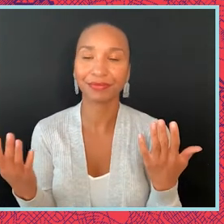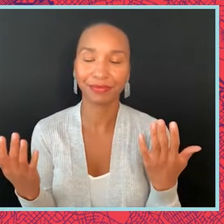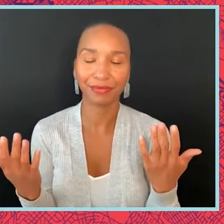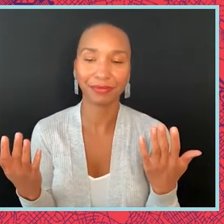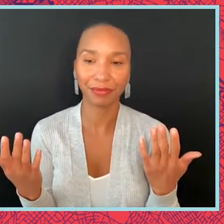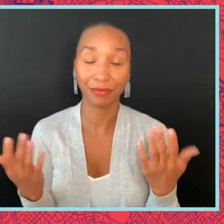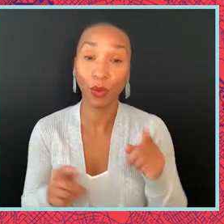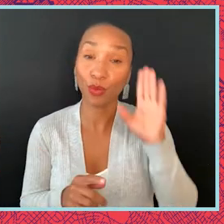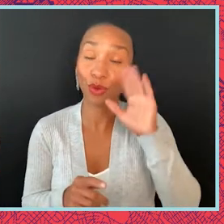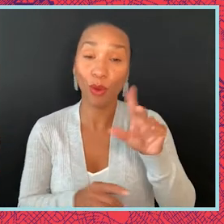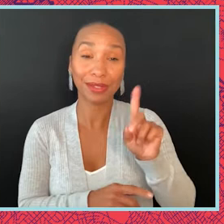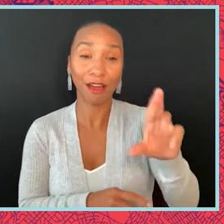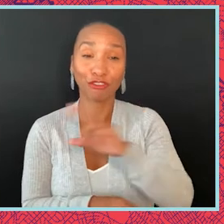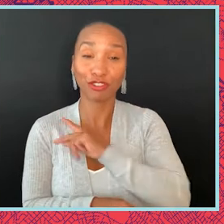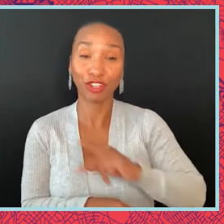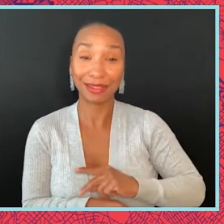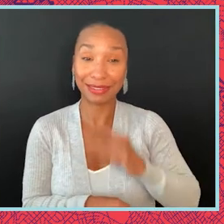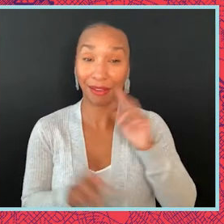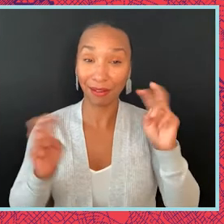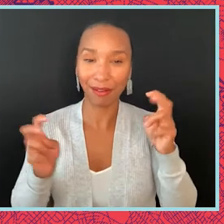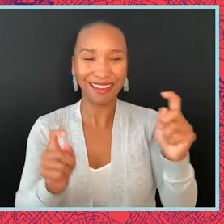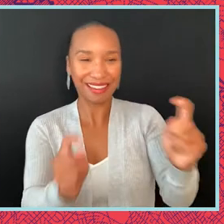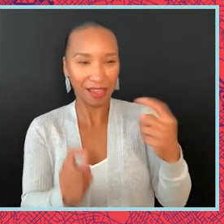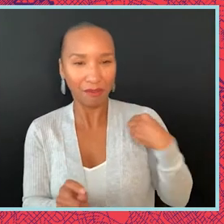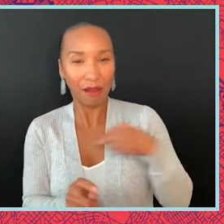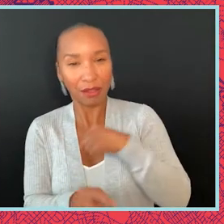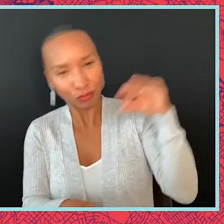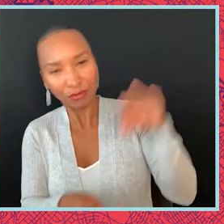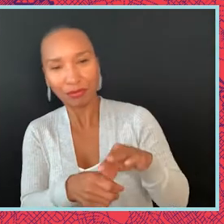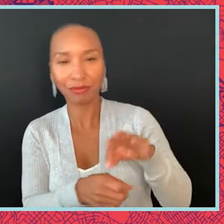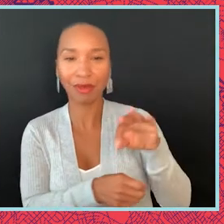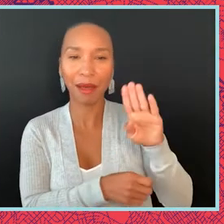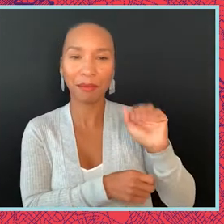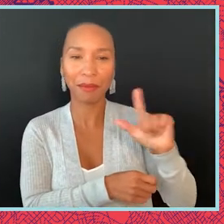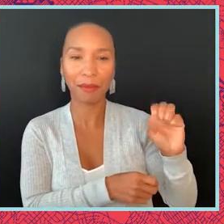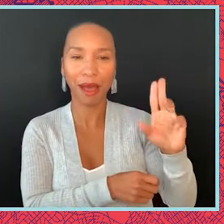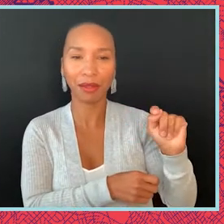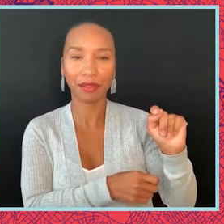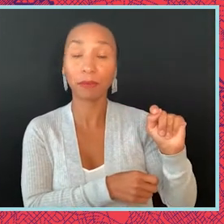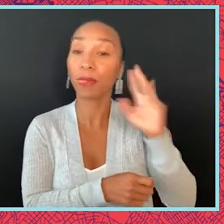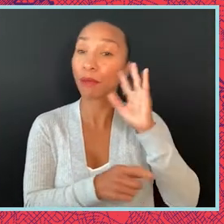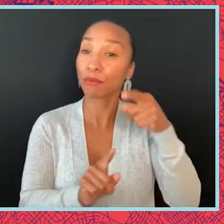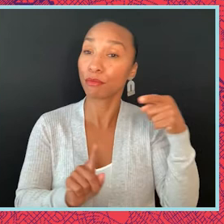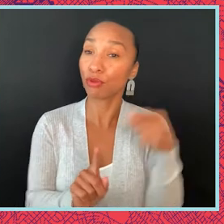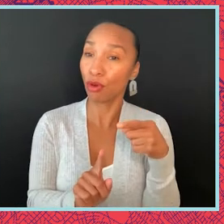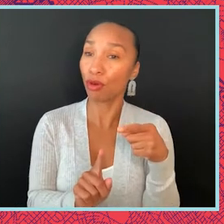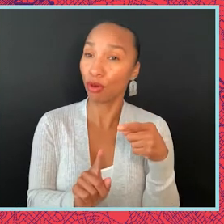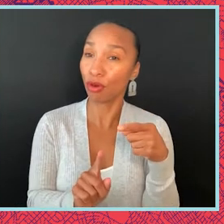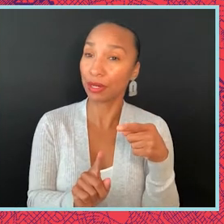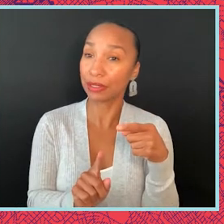Well, you know, Dr. King said, give us the ballot, right? And so the whole point is that